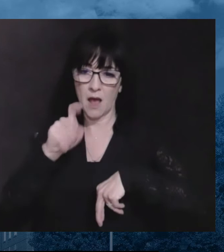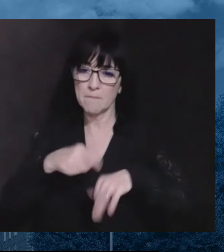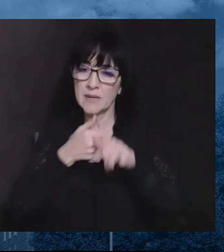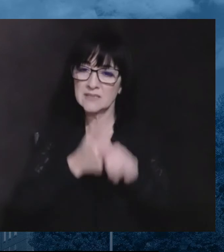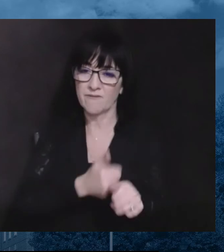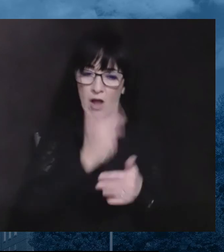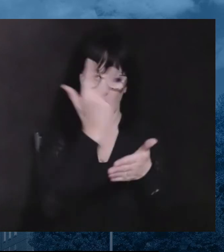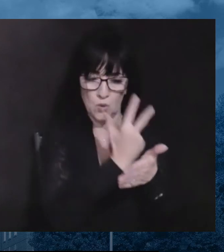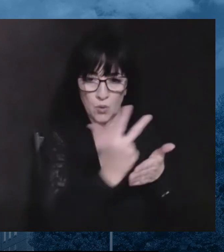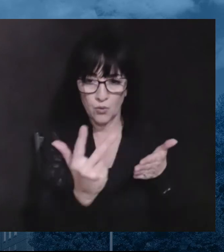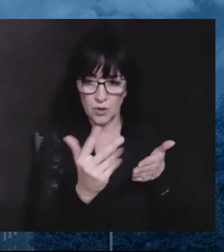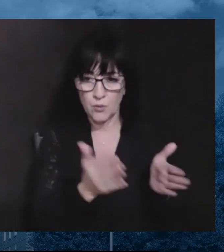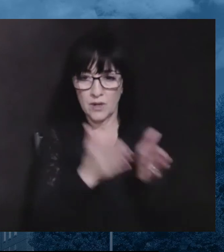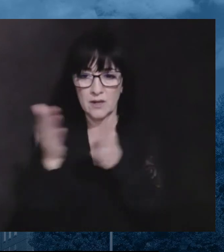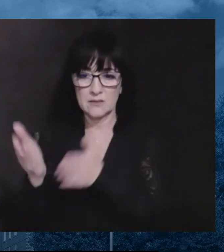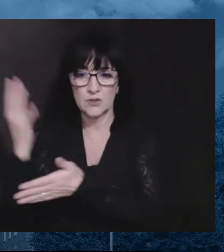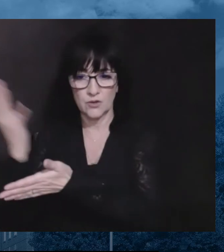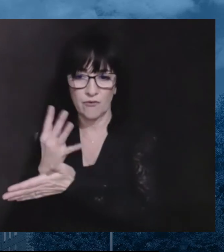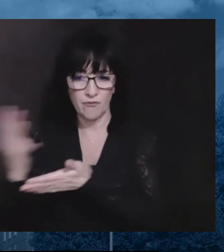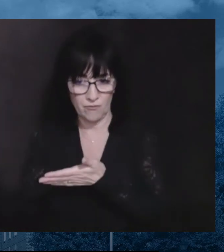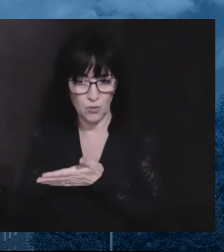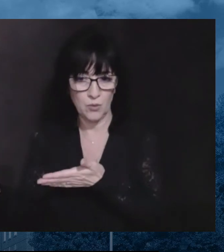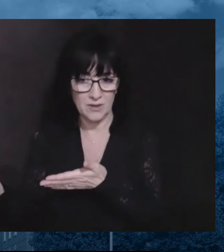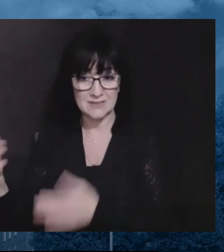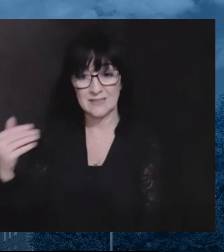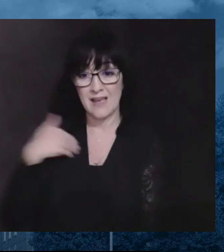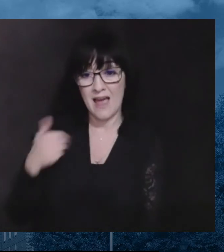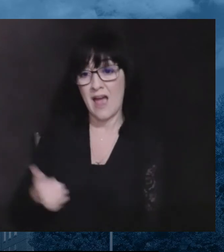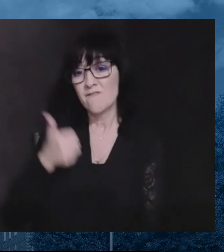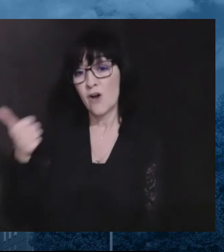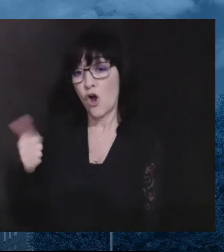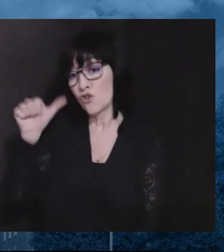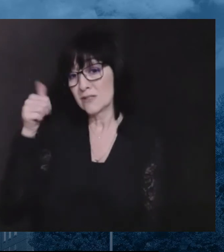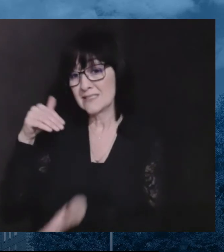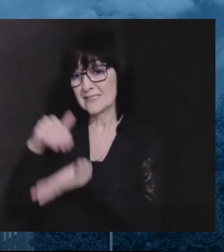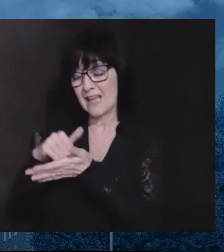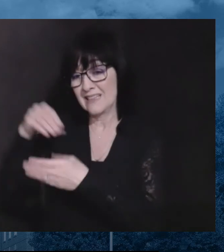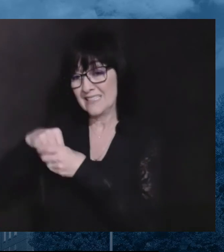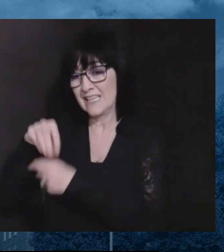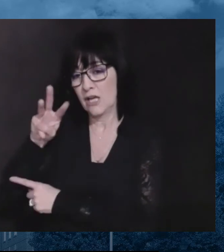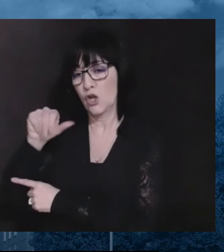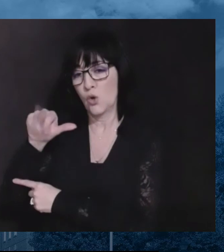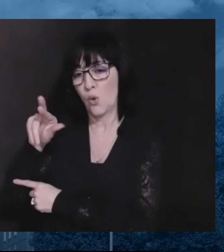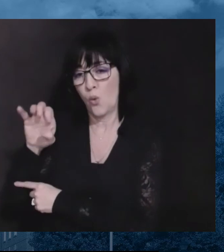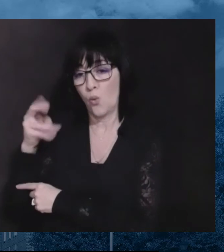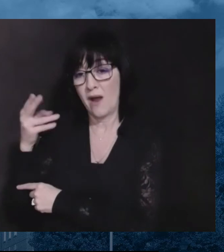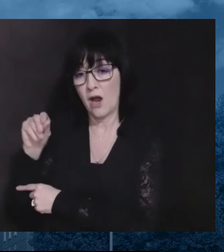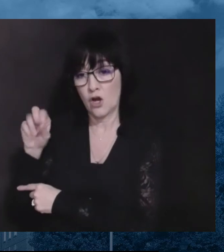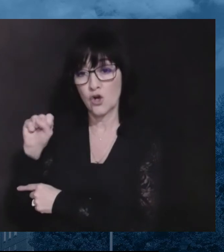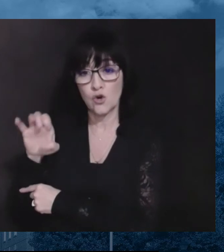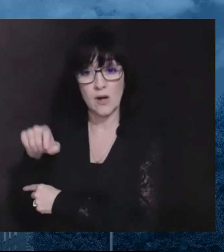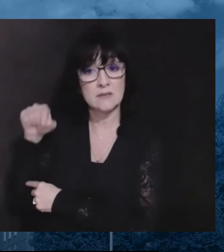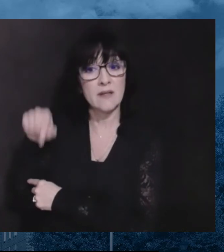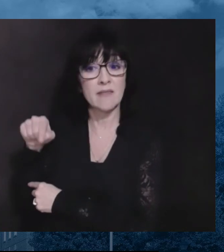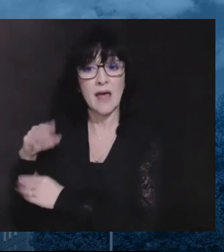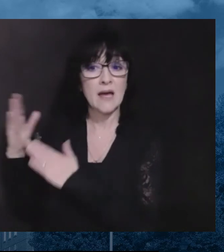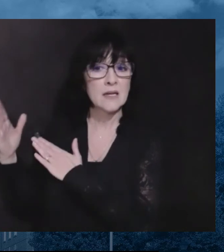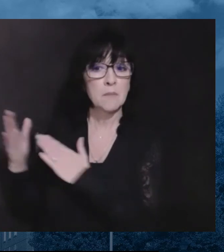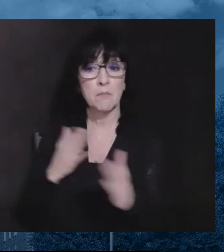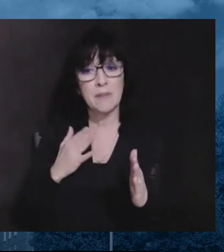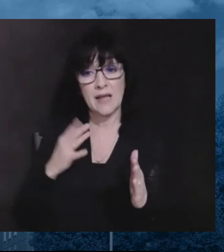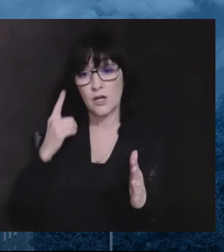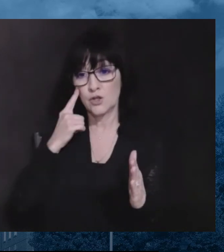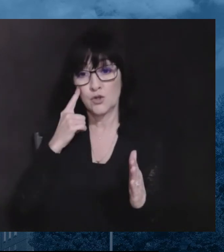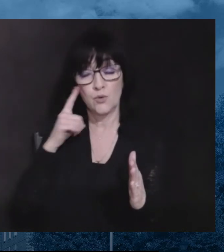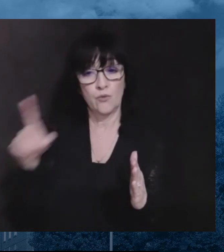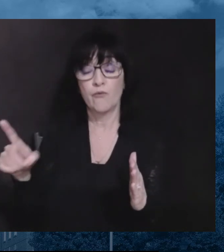yet. We have over 10,000 doses in our warehouse that are going to be used for these